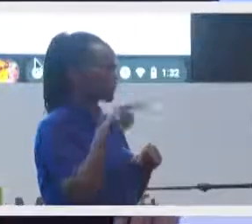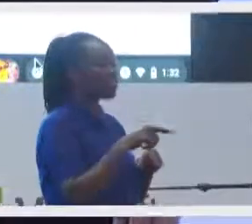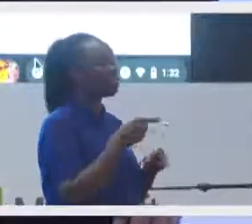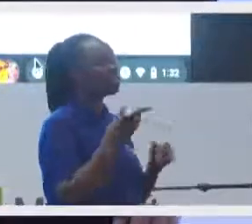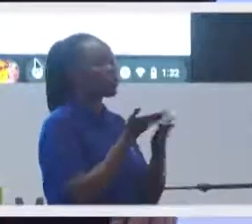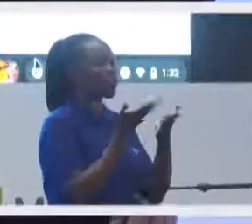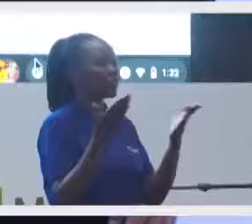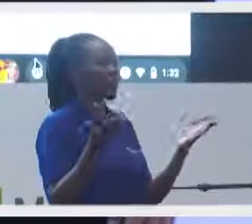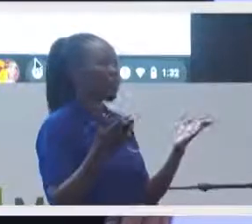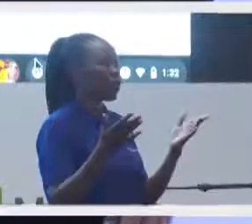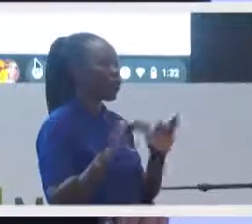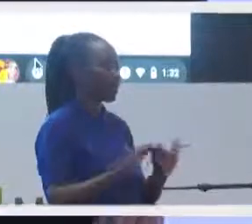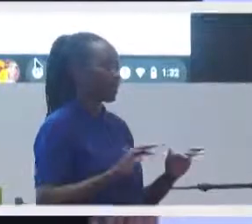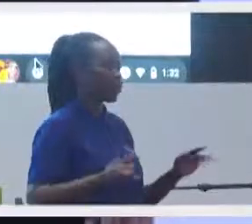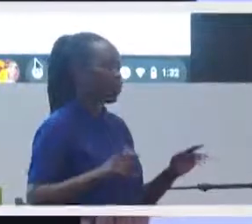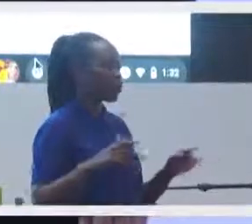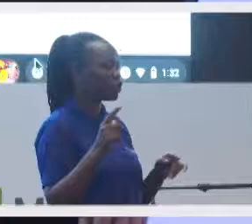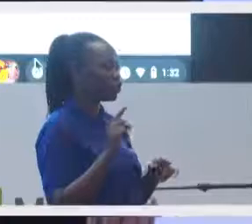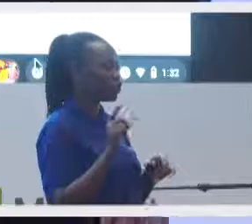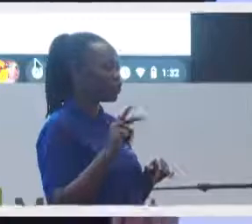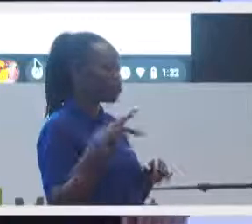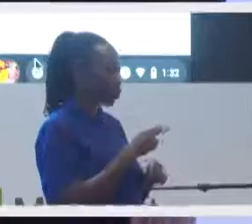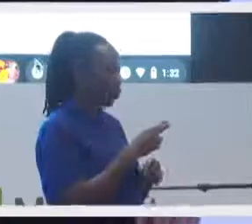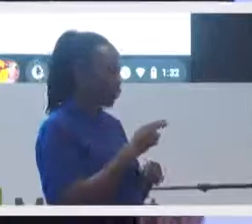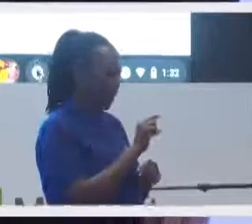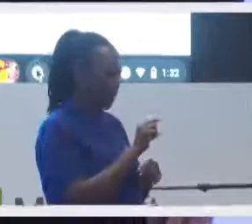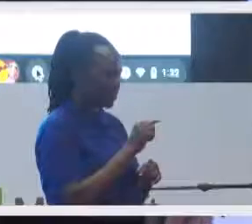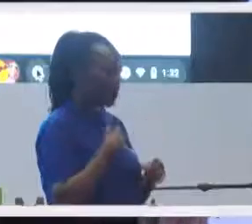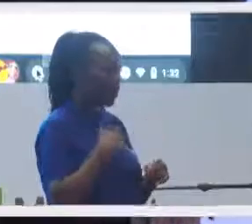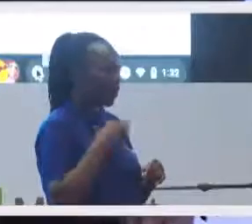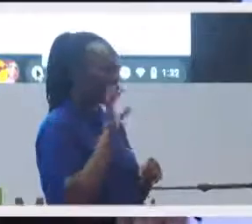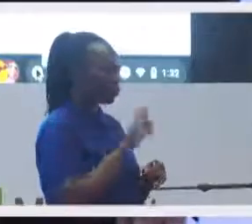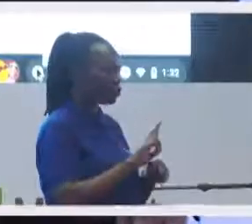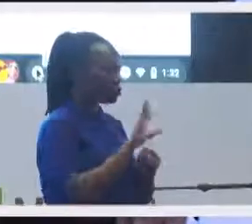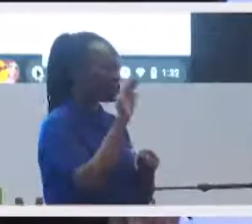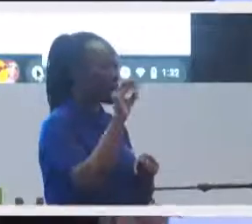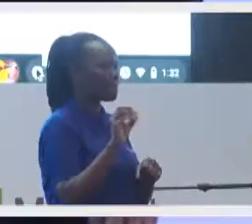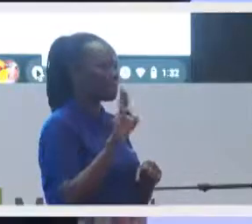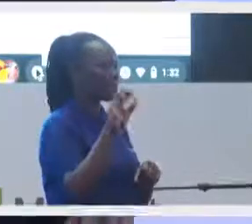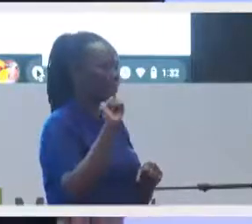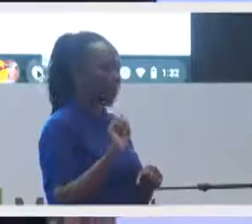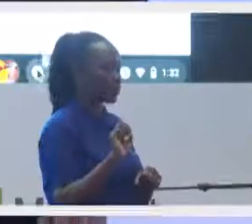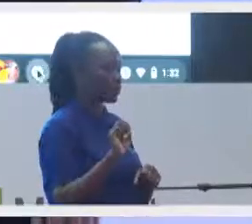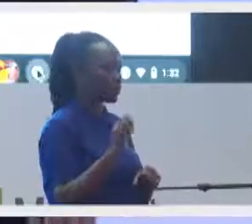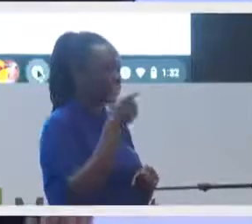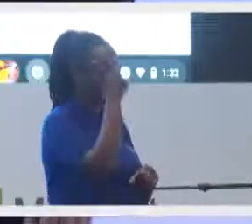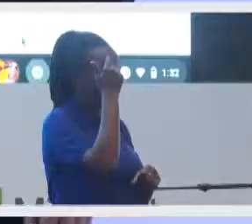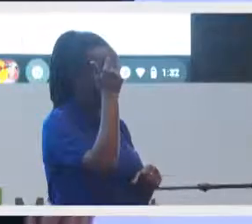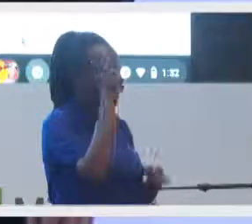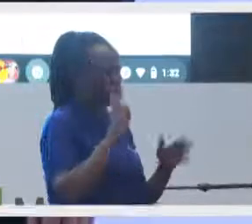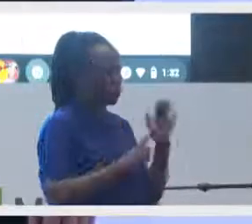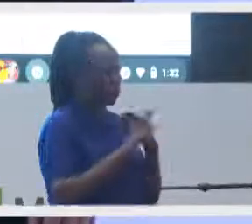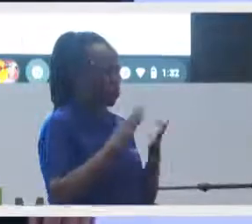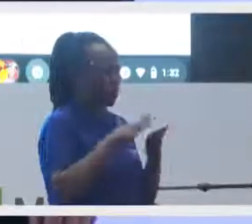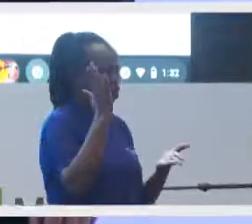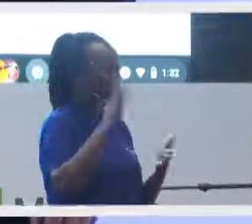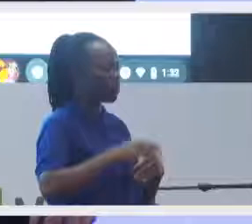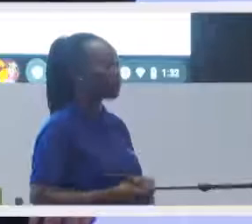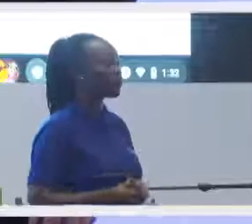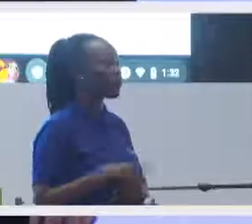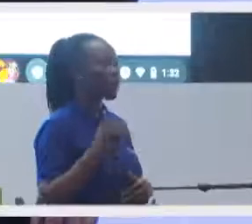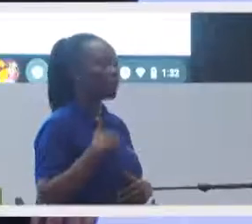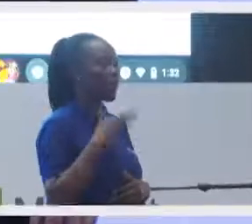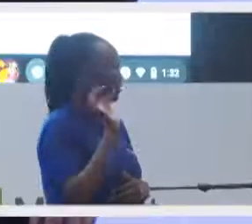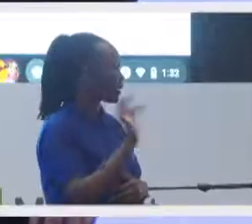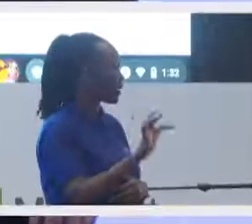shortcuts and keyboard selection, but I'm going to do it with my mouse right now because it's a little bit more visual. So I just clicked Select